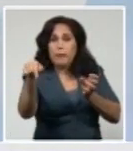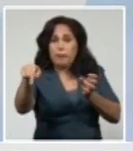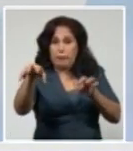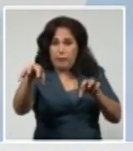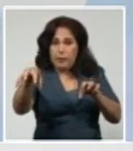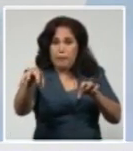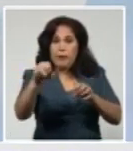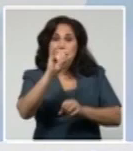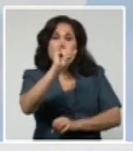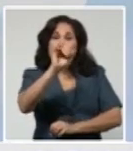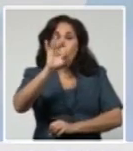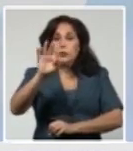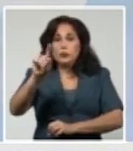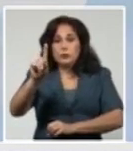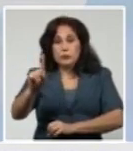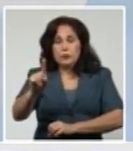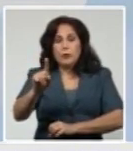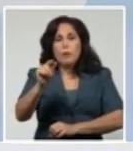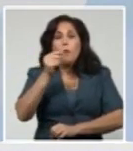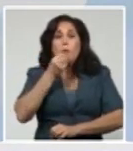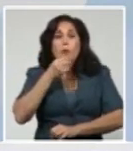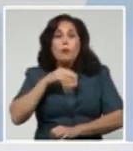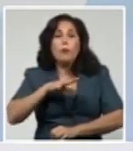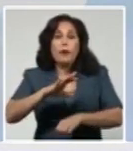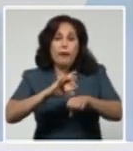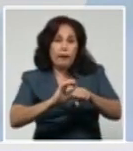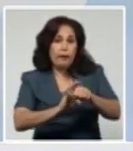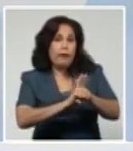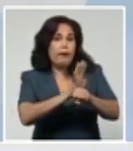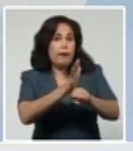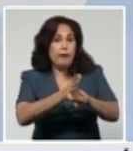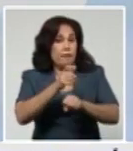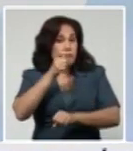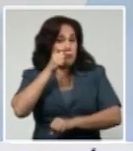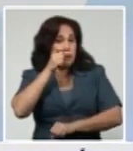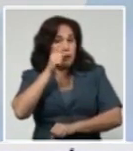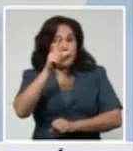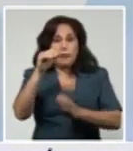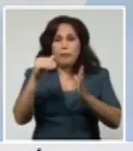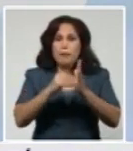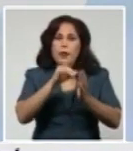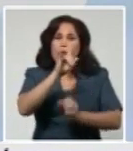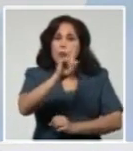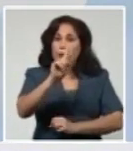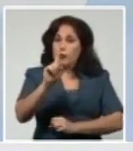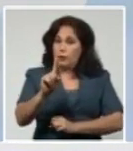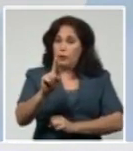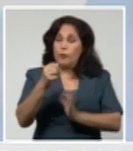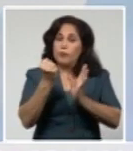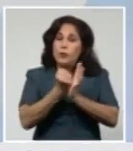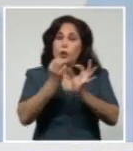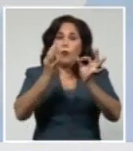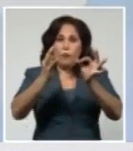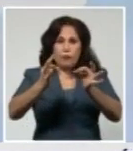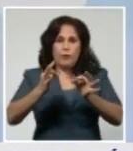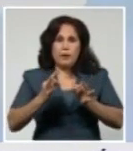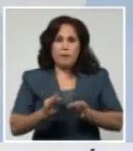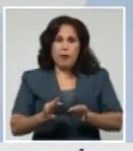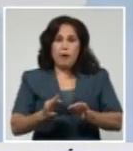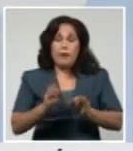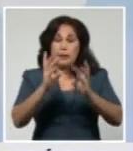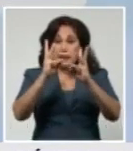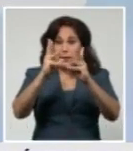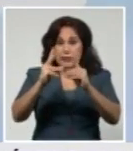1,091 are under observation. There are 681 suspected cases and